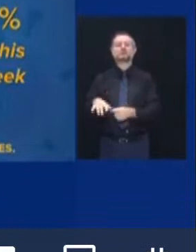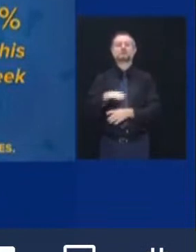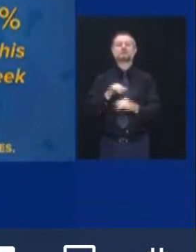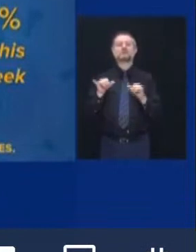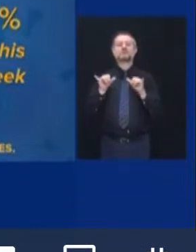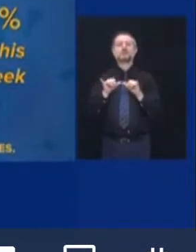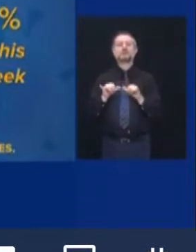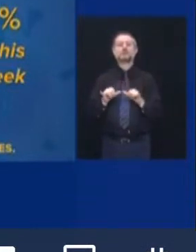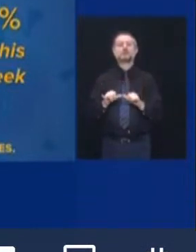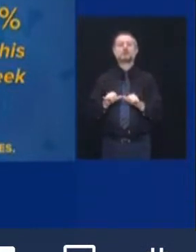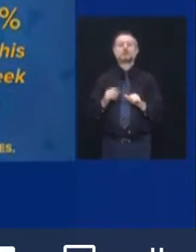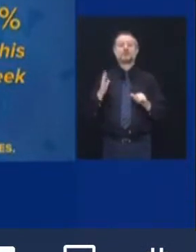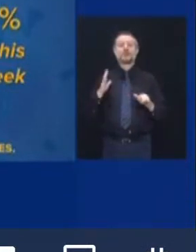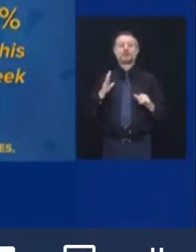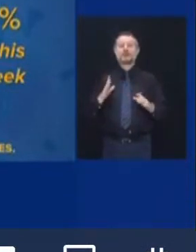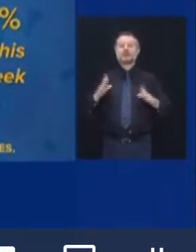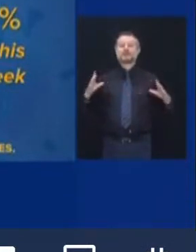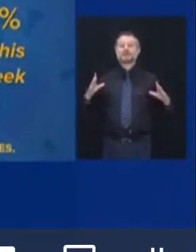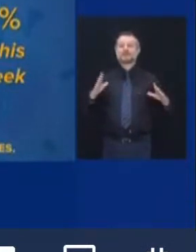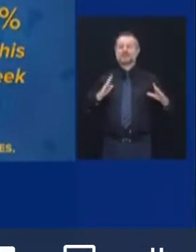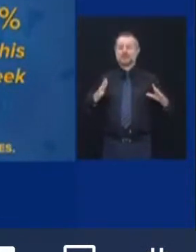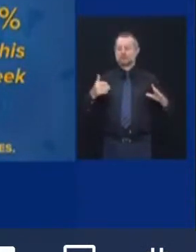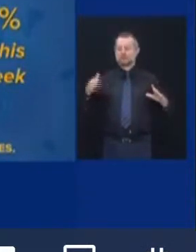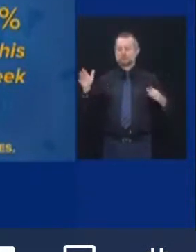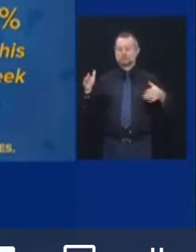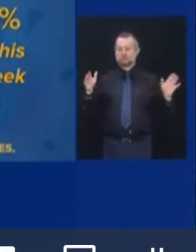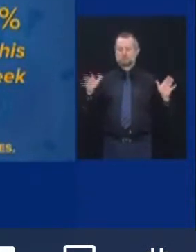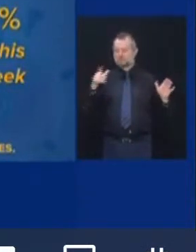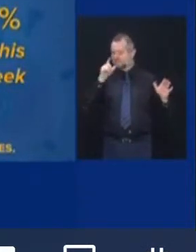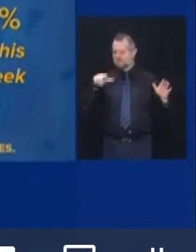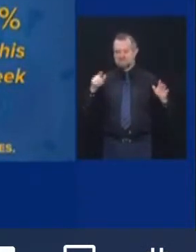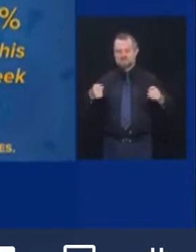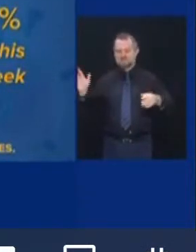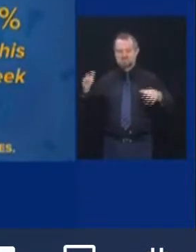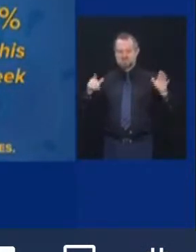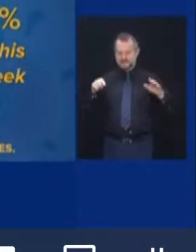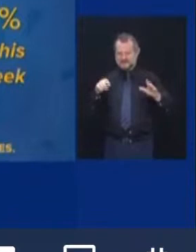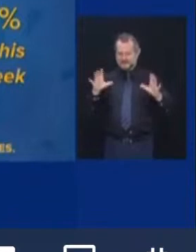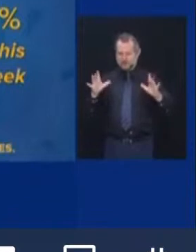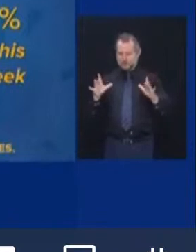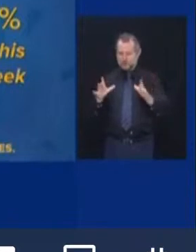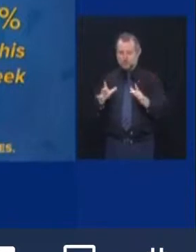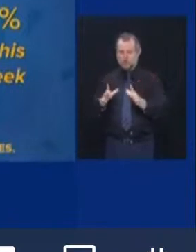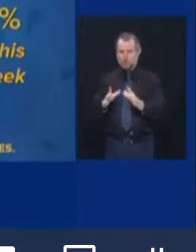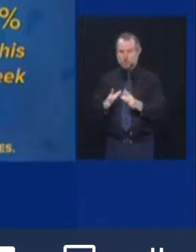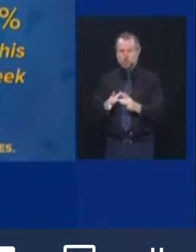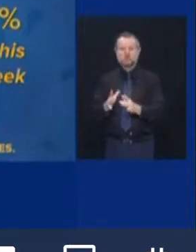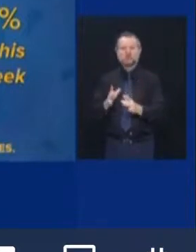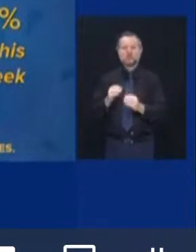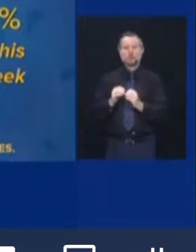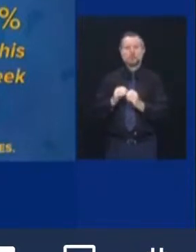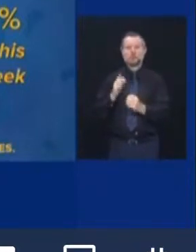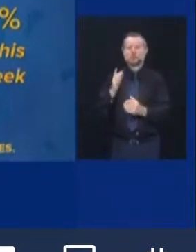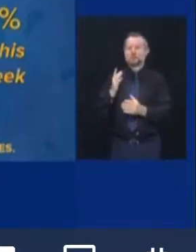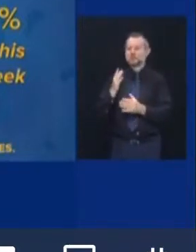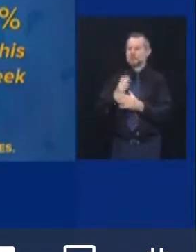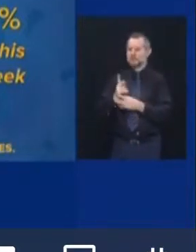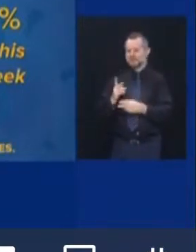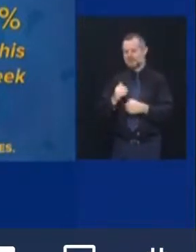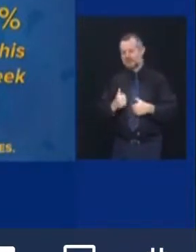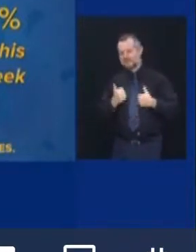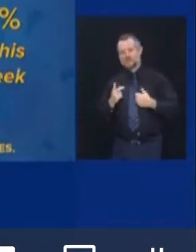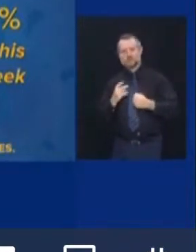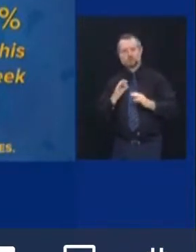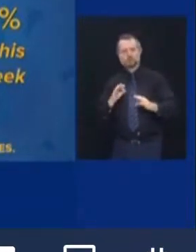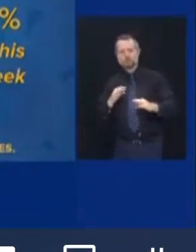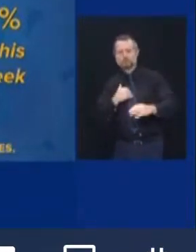certain areas out of the zone because we want the less disruption possible, right? The more people can open their business,